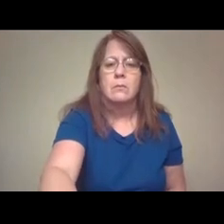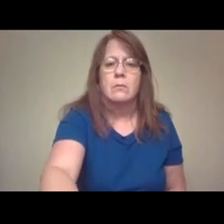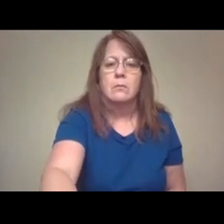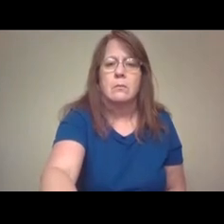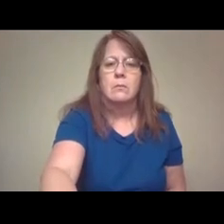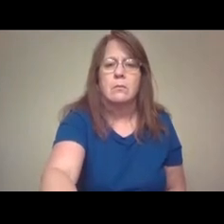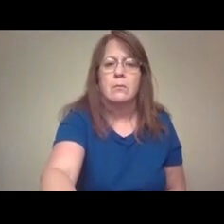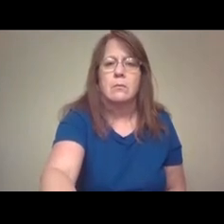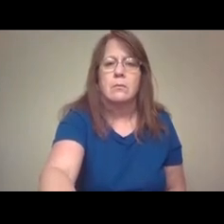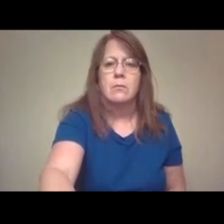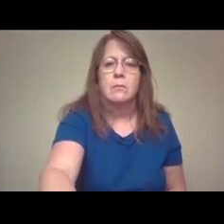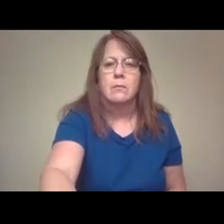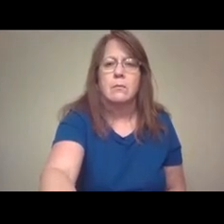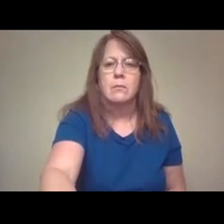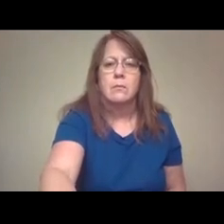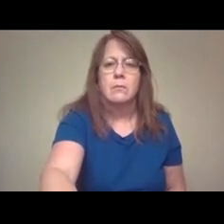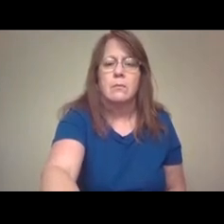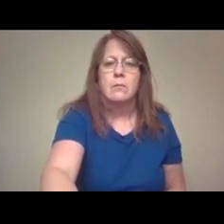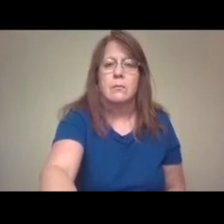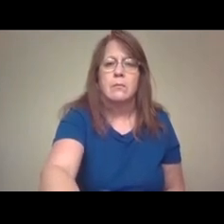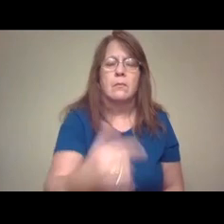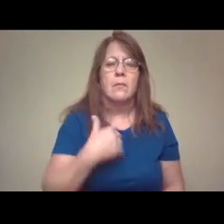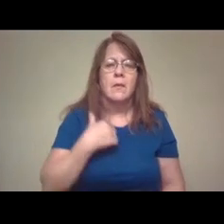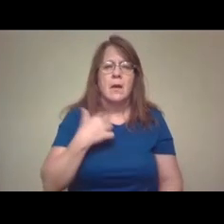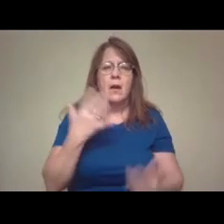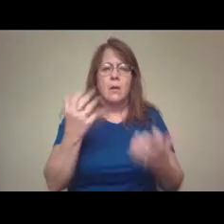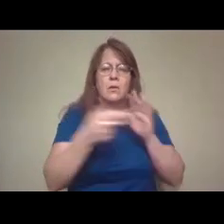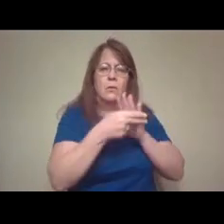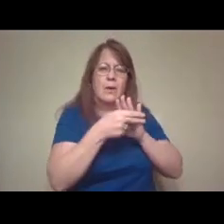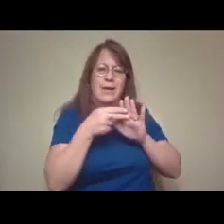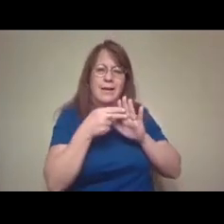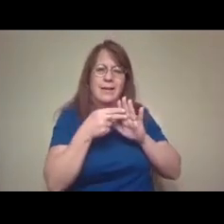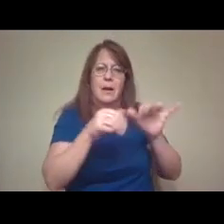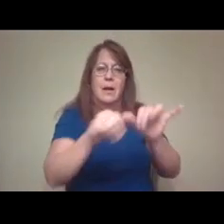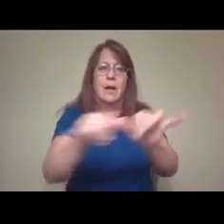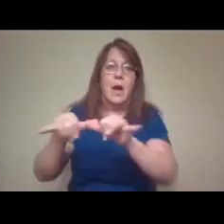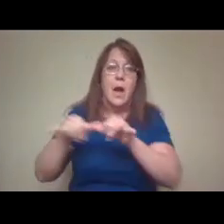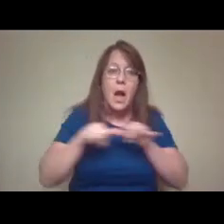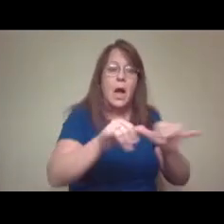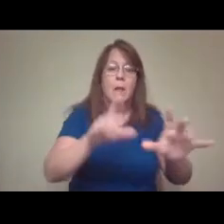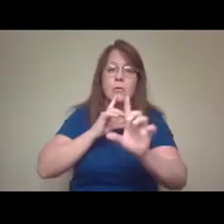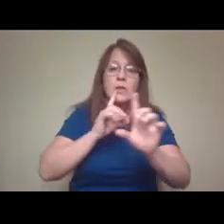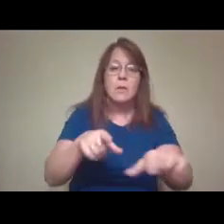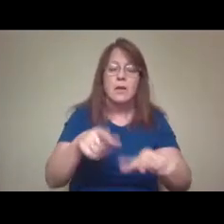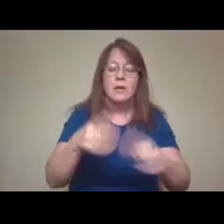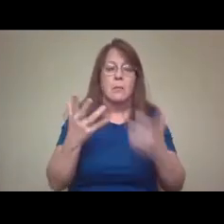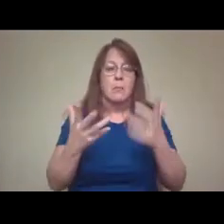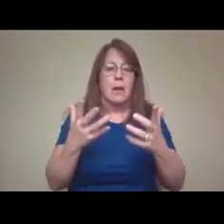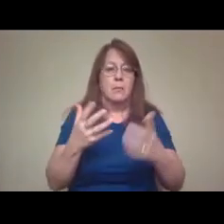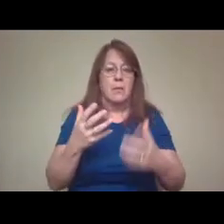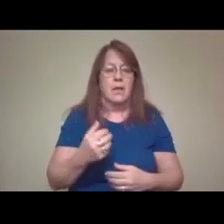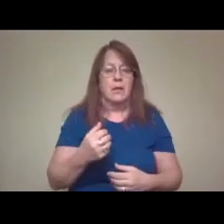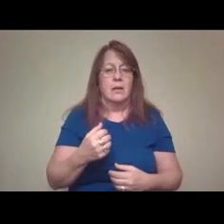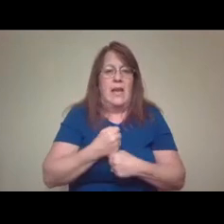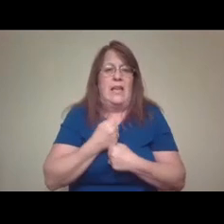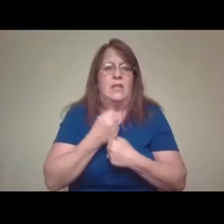I want to highlight one of the most common responses that we often hear regarding the person who may be expressing suicidal ideation or who